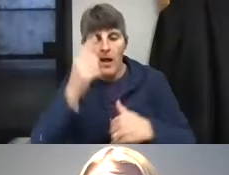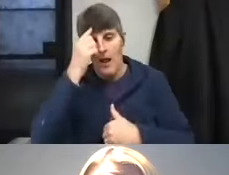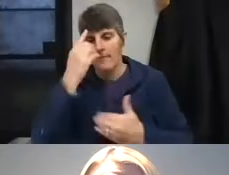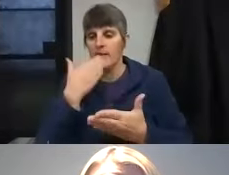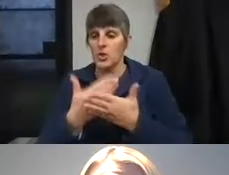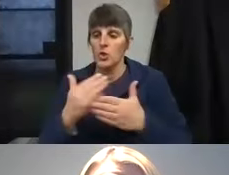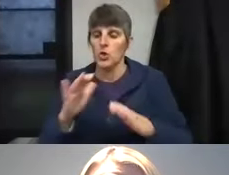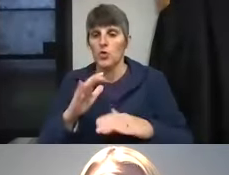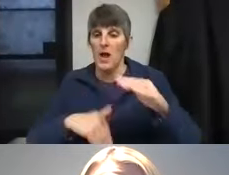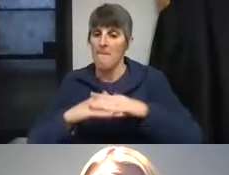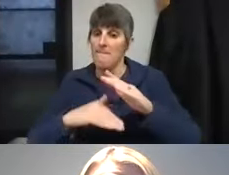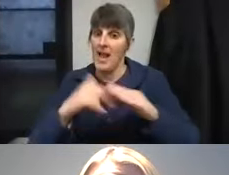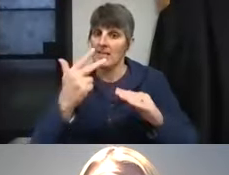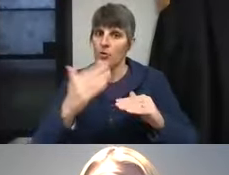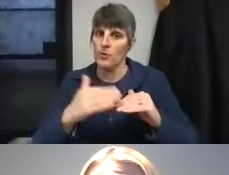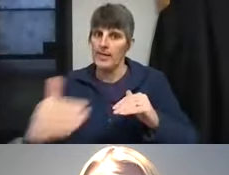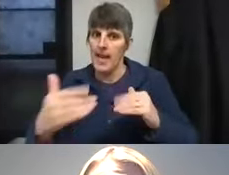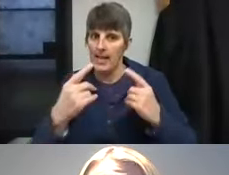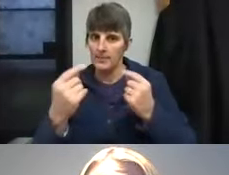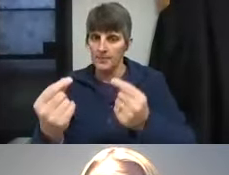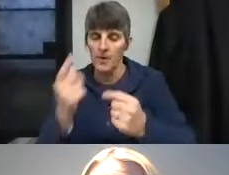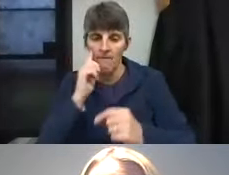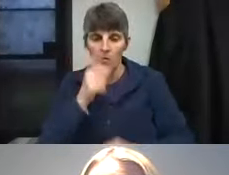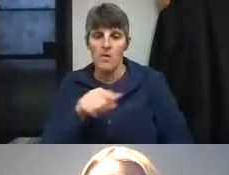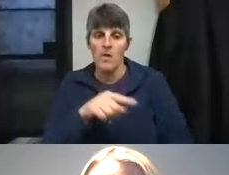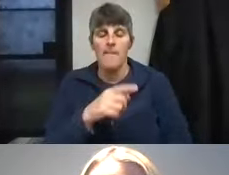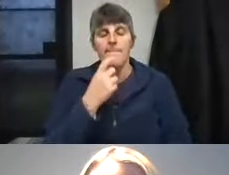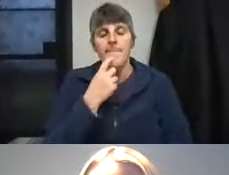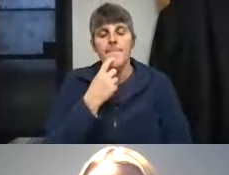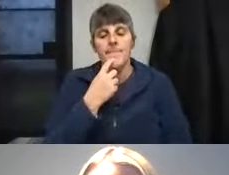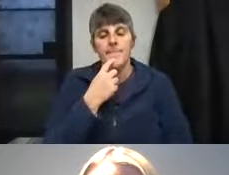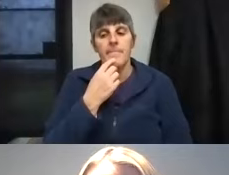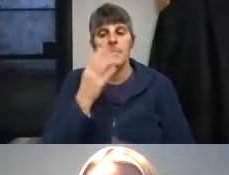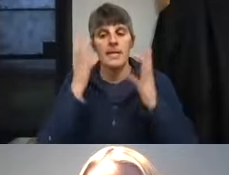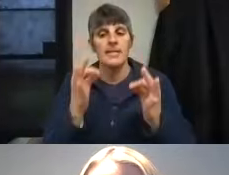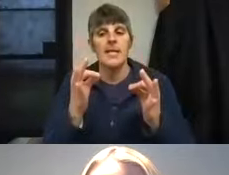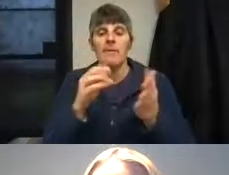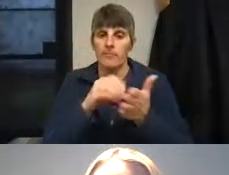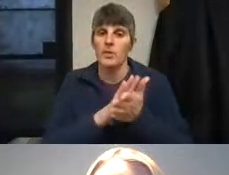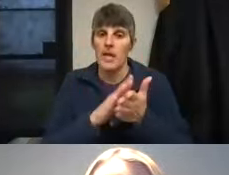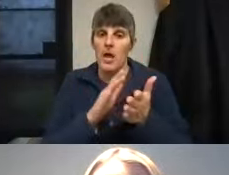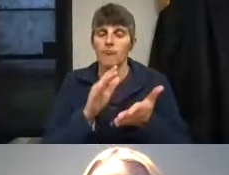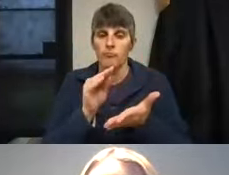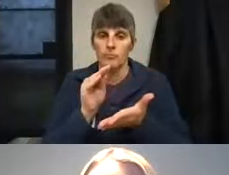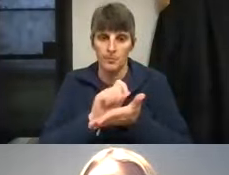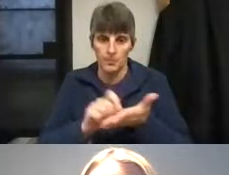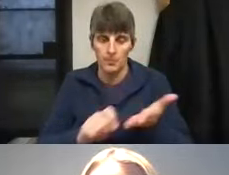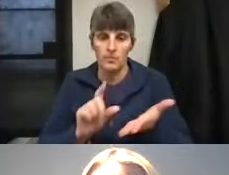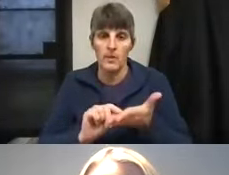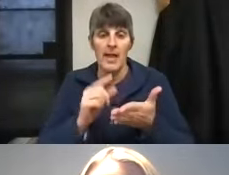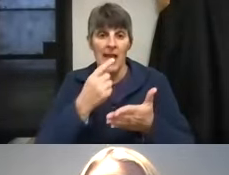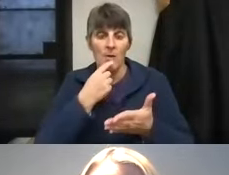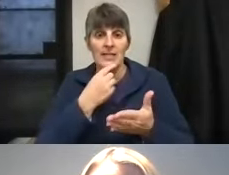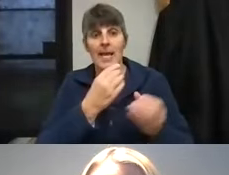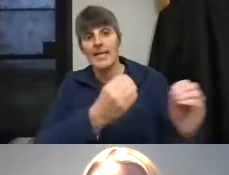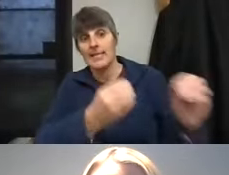like a max of 3 next steps for them, and, you know, definitely jot it down with them. And then we say use teach back